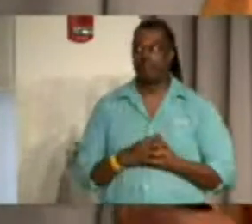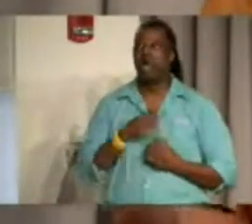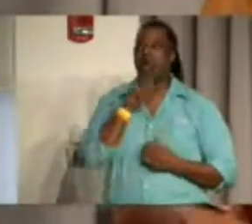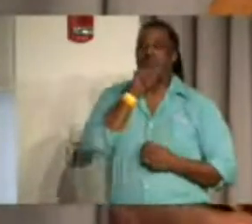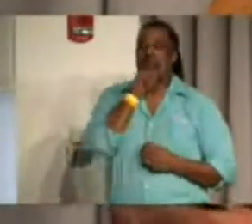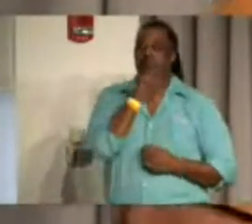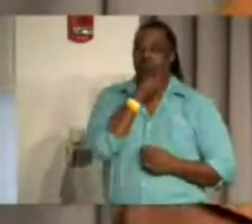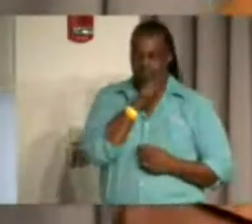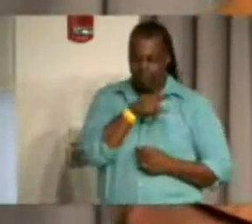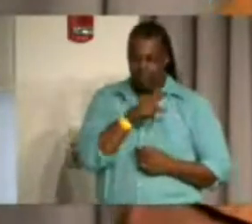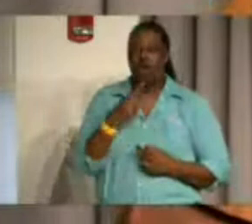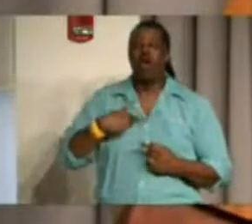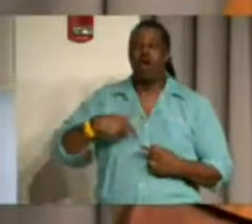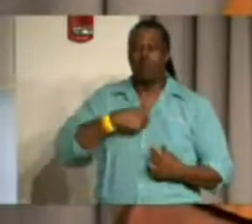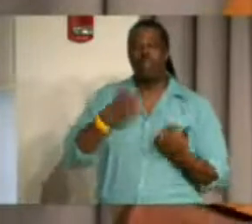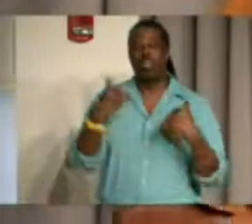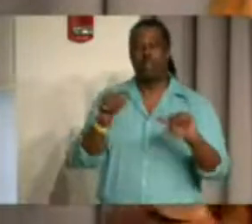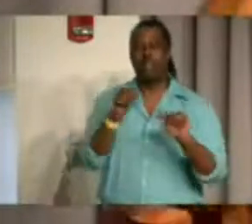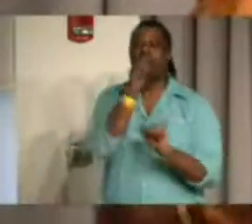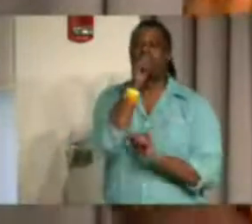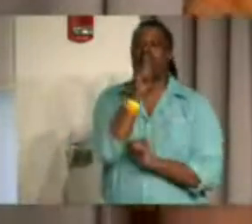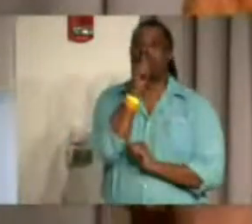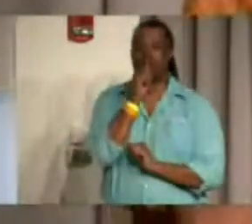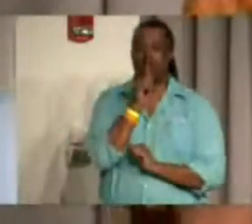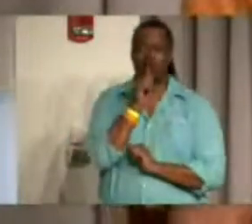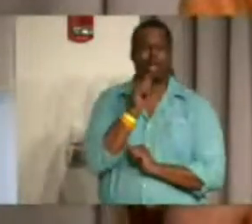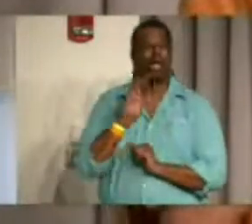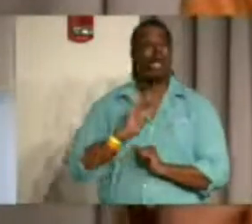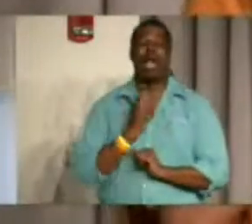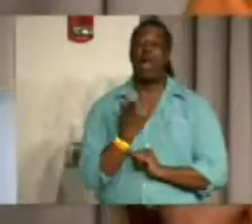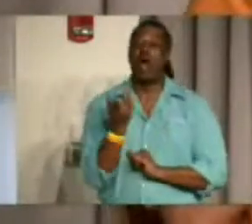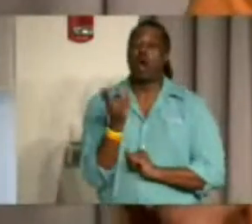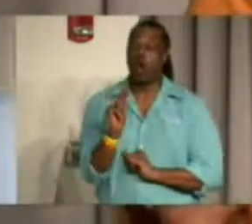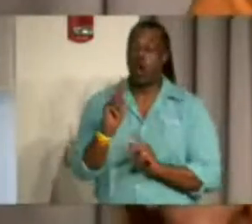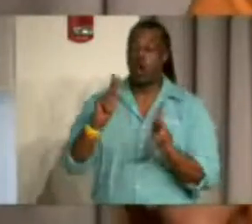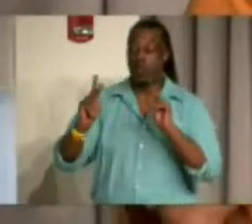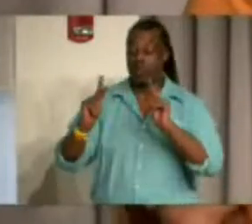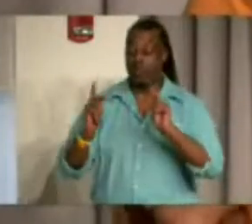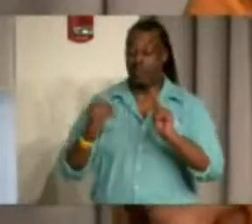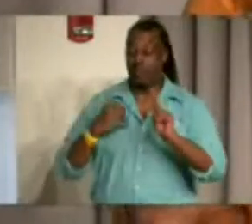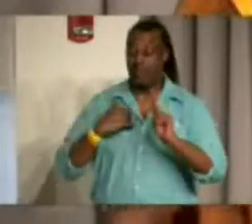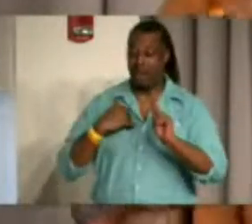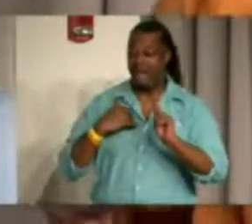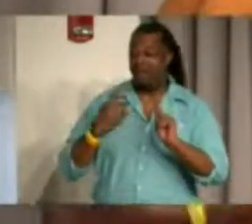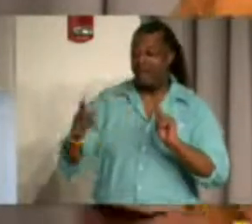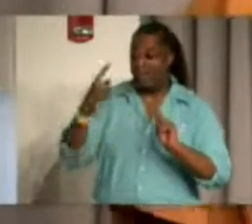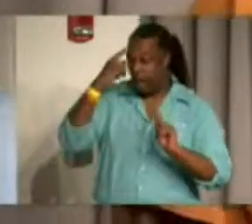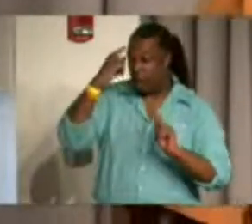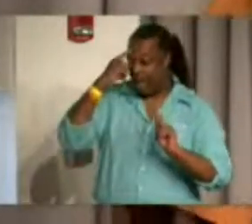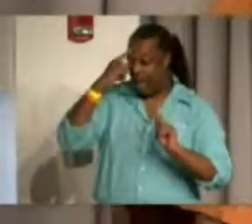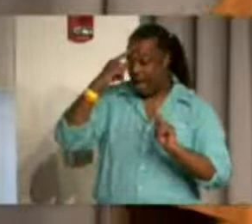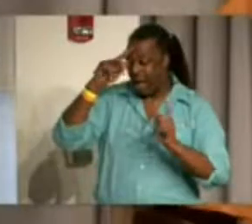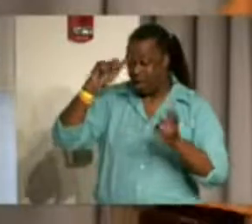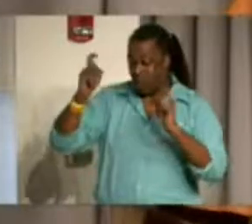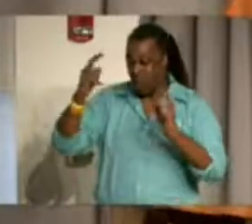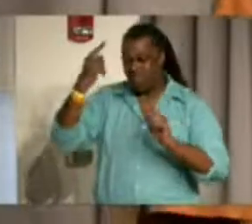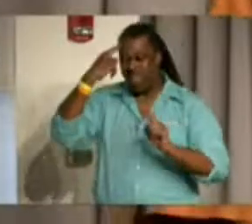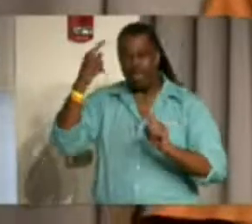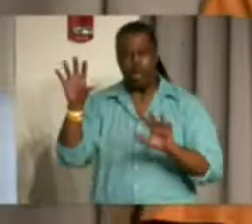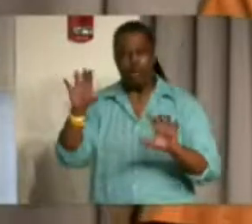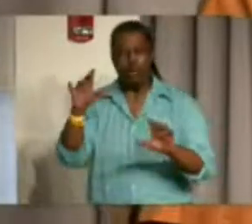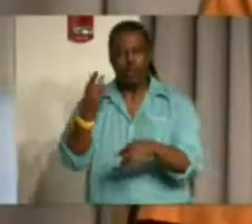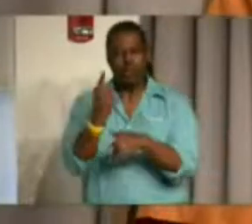We are still suffering. And our own people, their minds get warped in thinking that they're doing the right